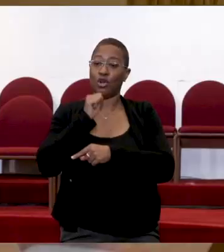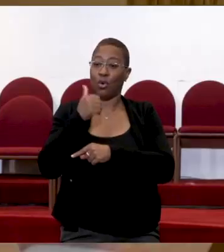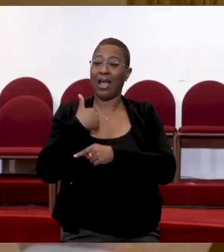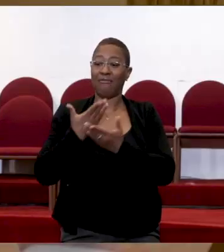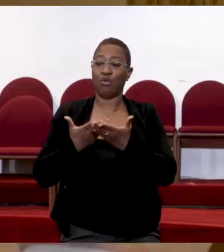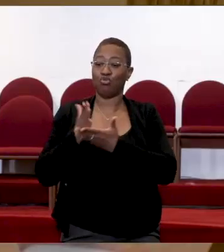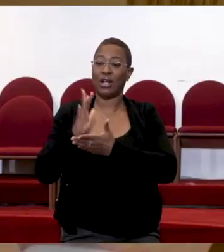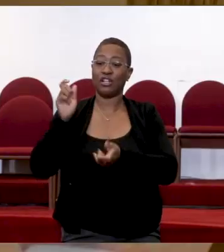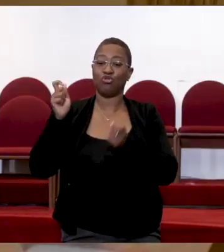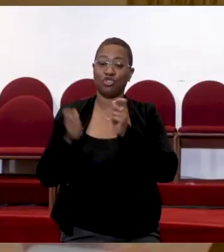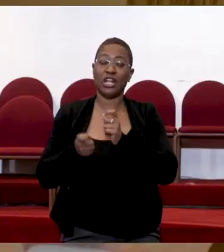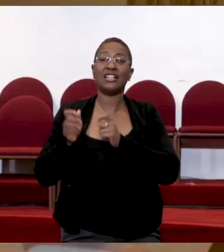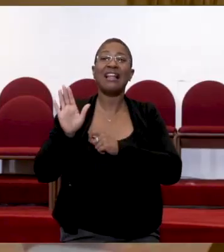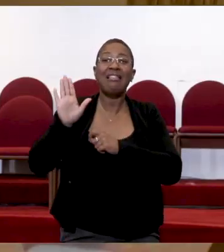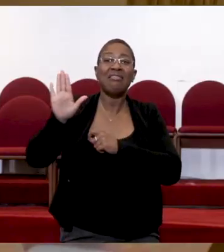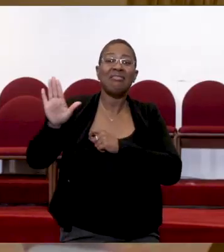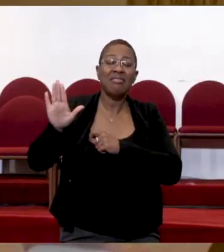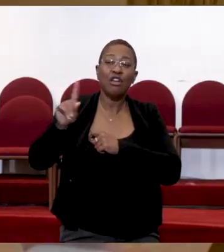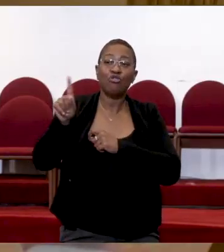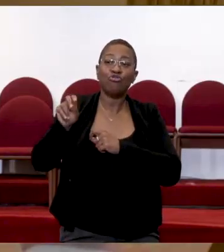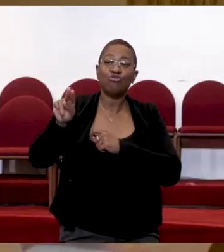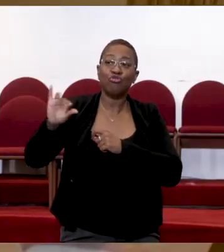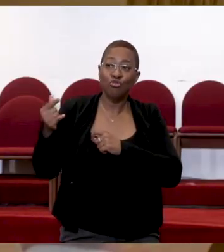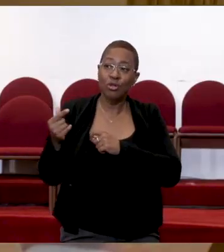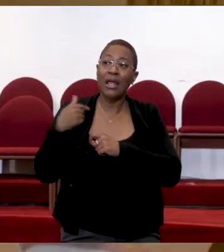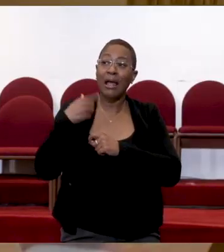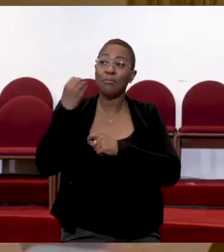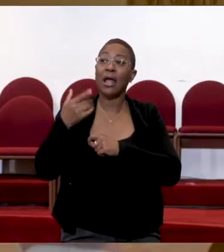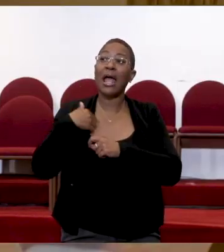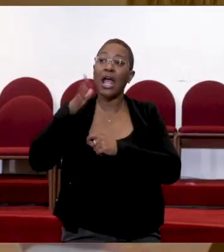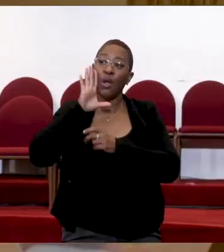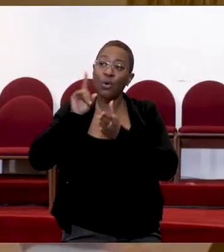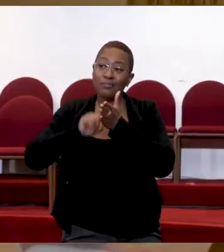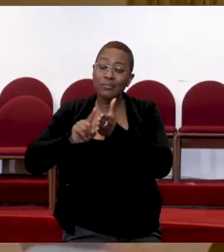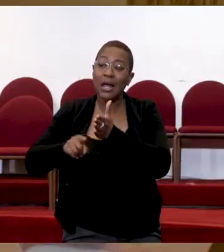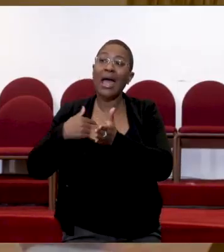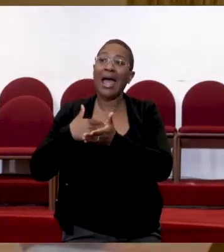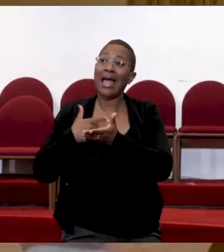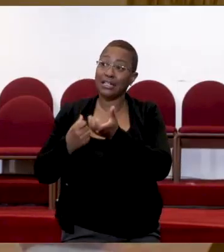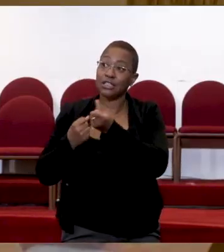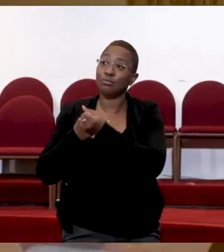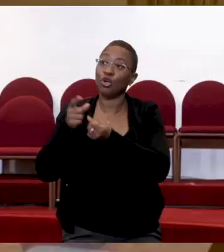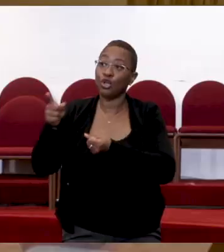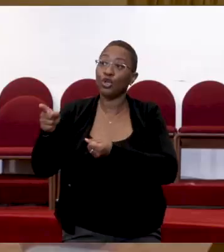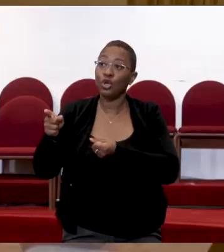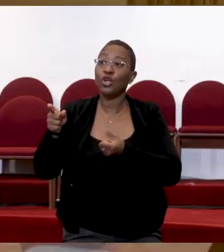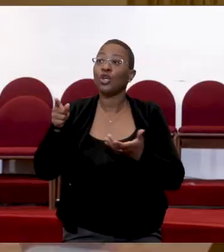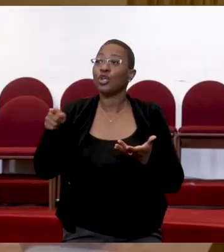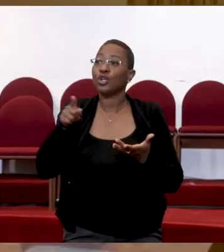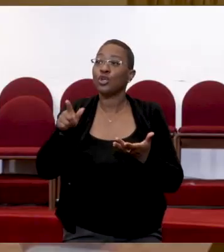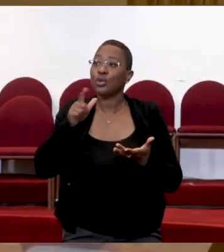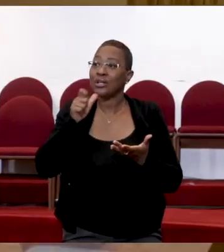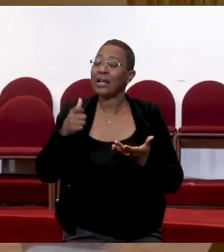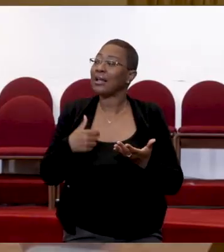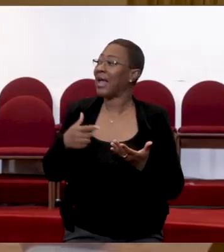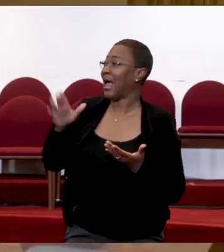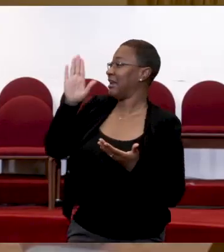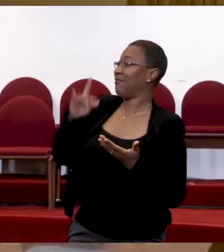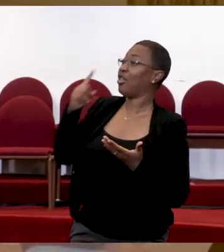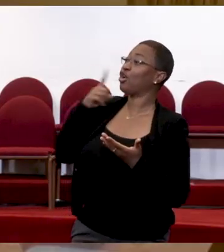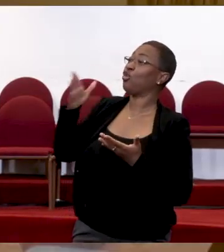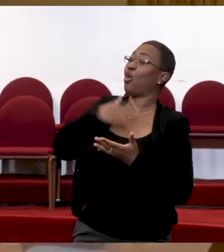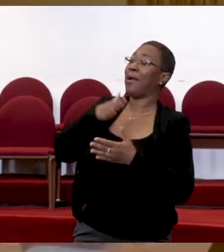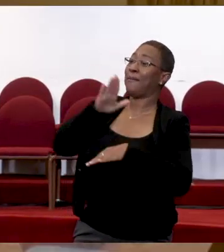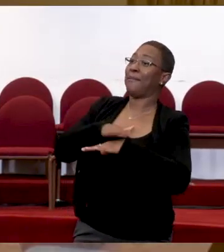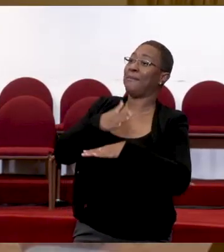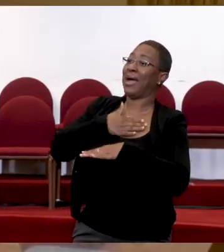to change it. And my telling you I'm going to look into it, I'm on your side, would not be an honest thing to